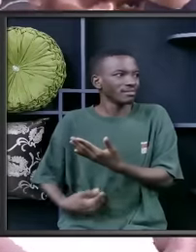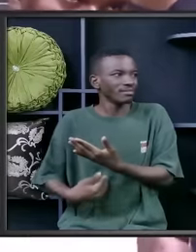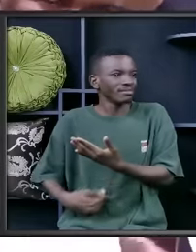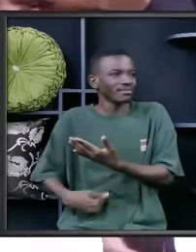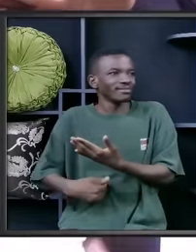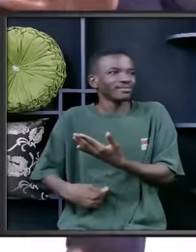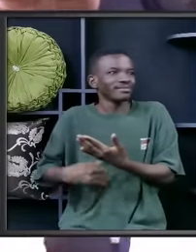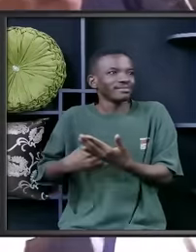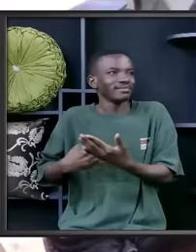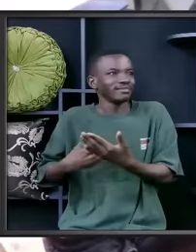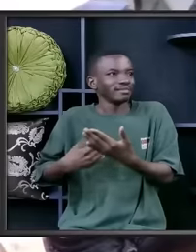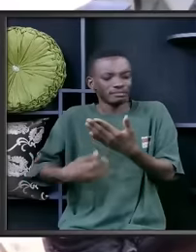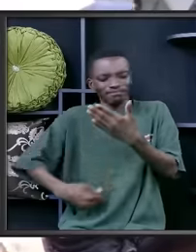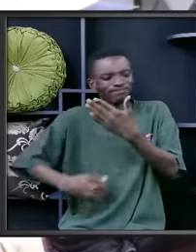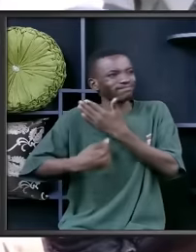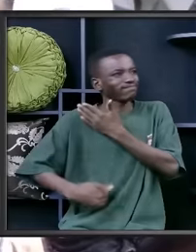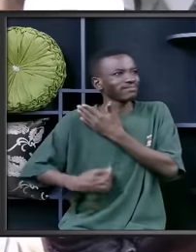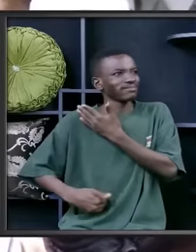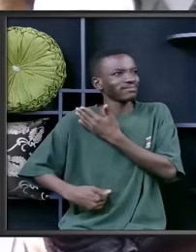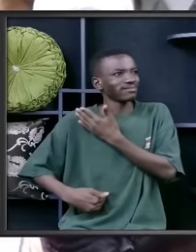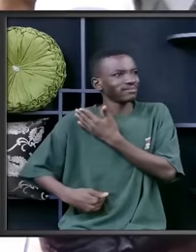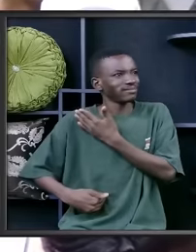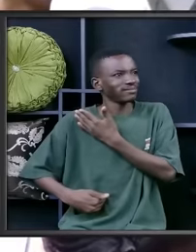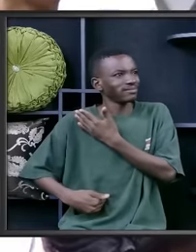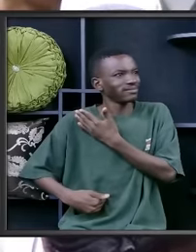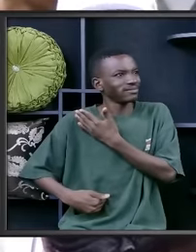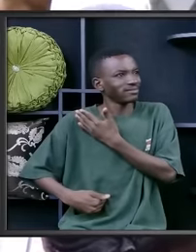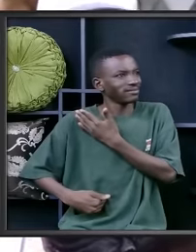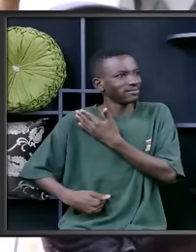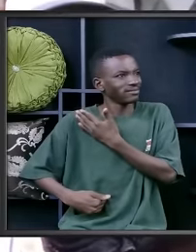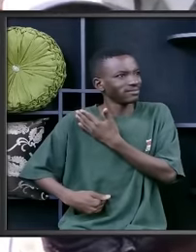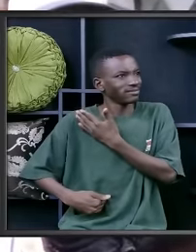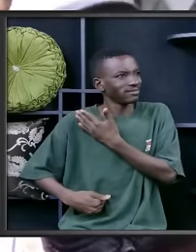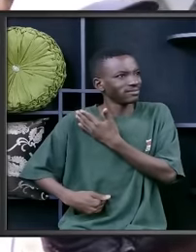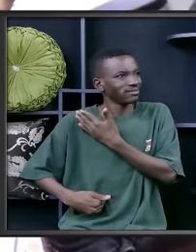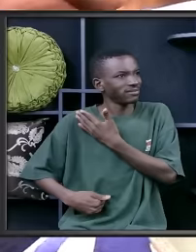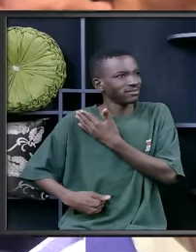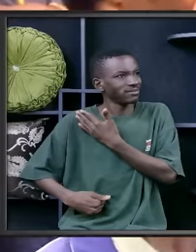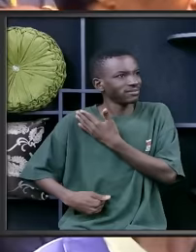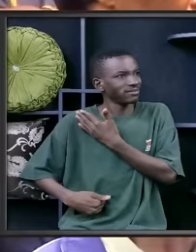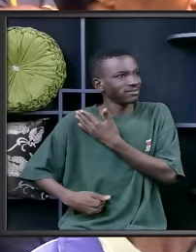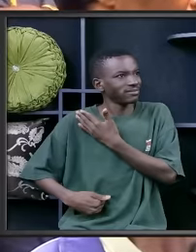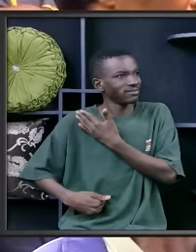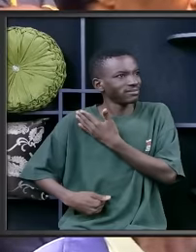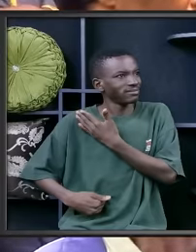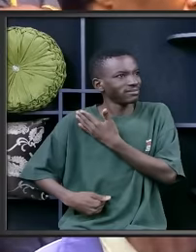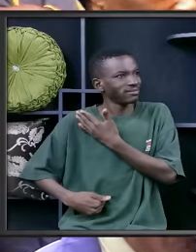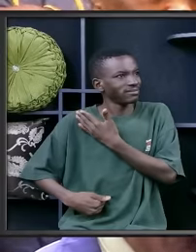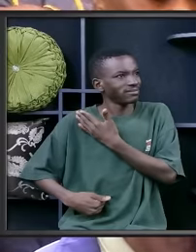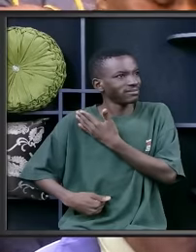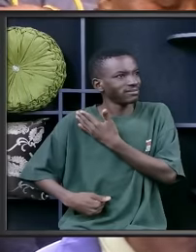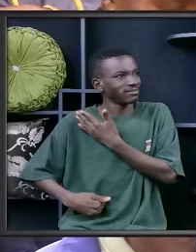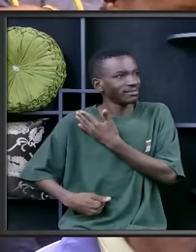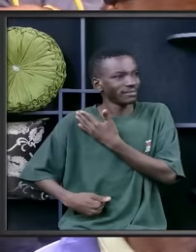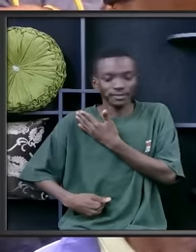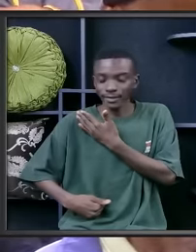skin. Oh. This thing you know they see him now. Now my nerve are there here. See my nerve here. Oh no. So we